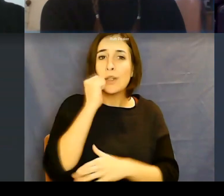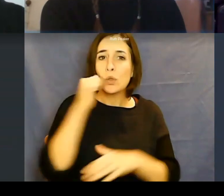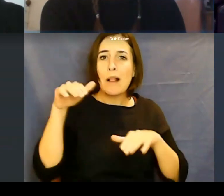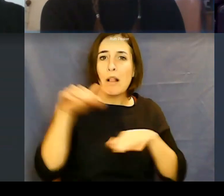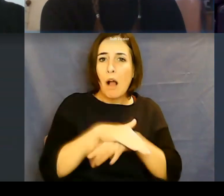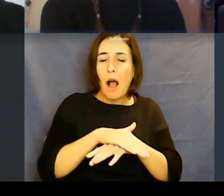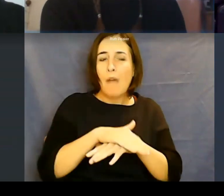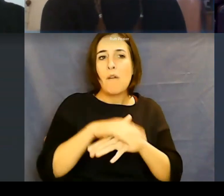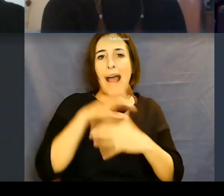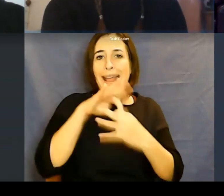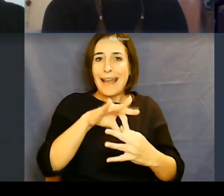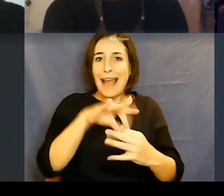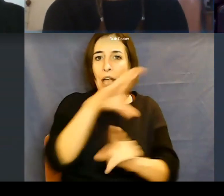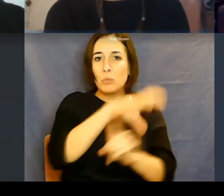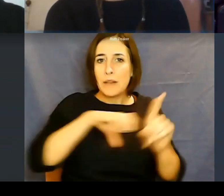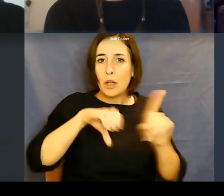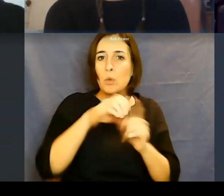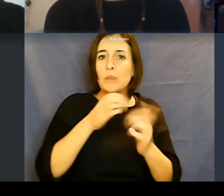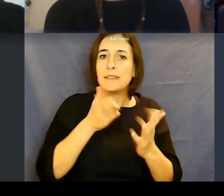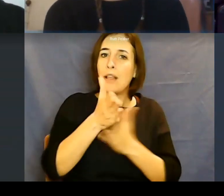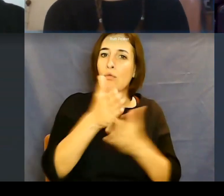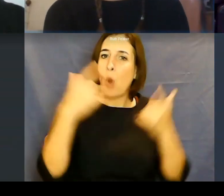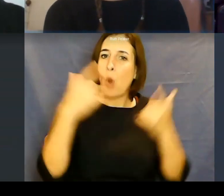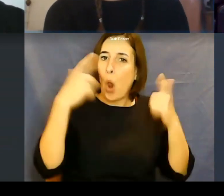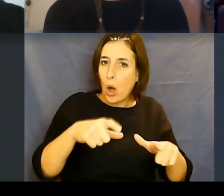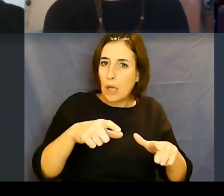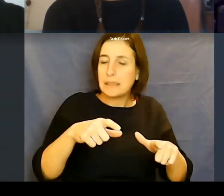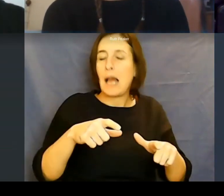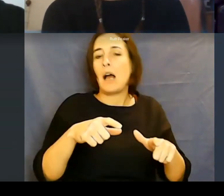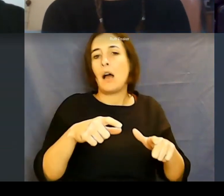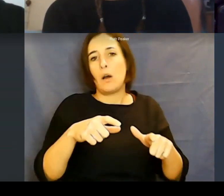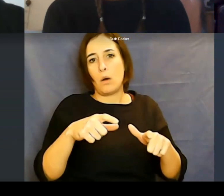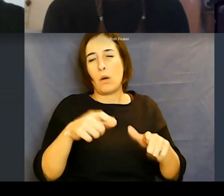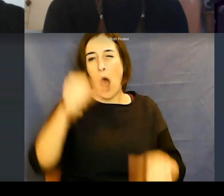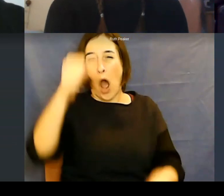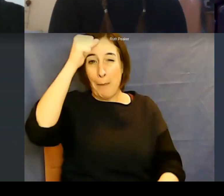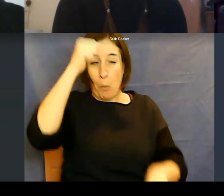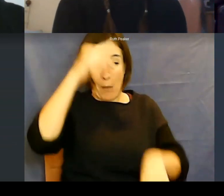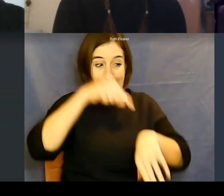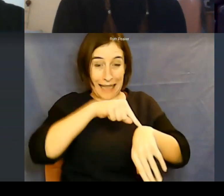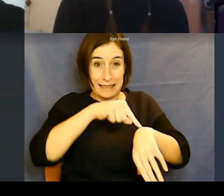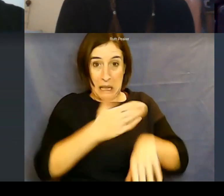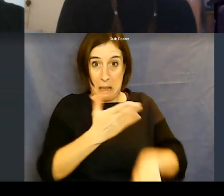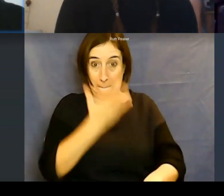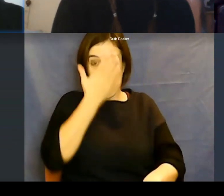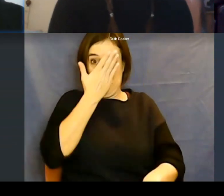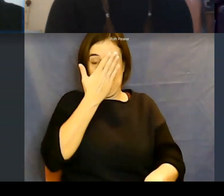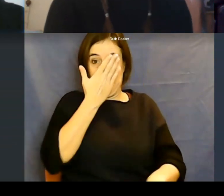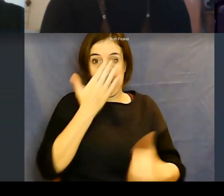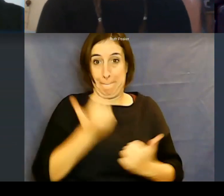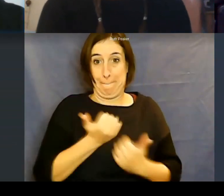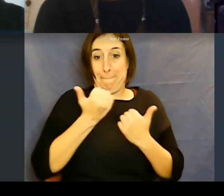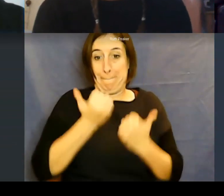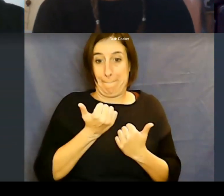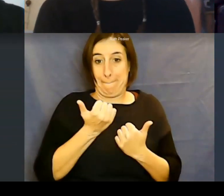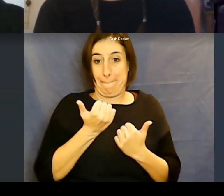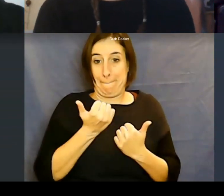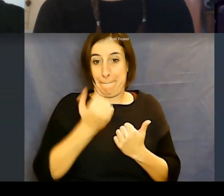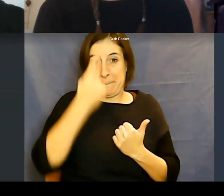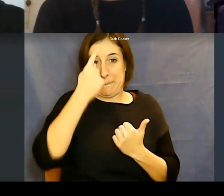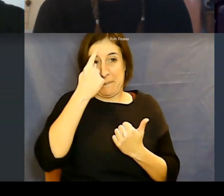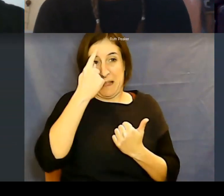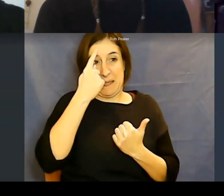who maybe aren't as digitally literate, as you say. I'm conscious of time, so I think that we'll draw